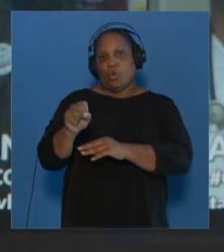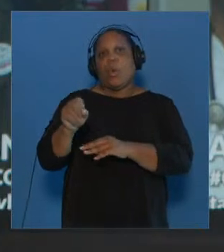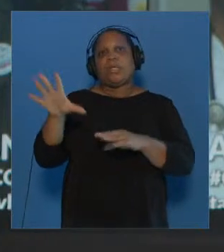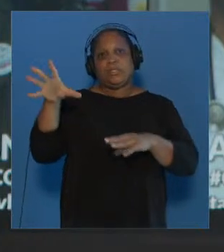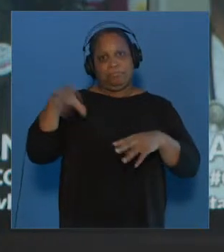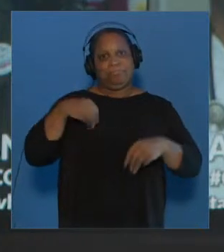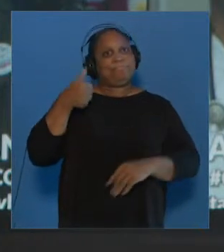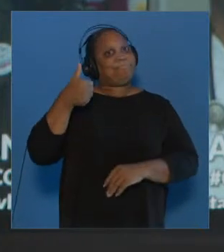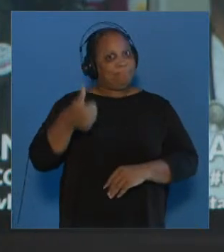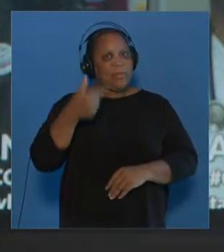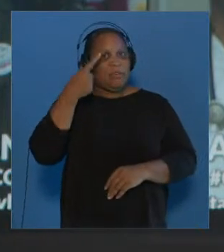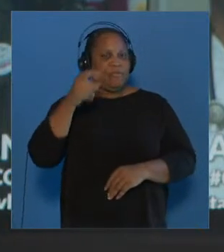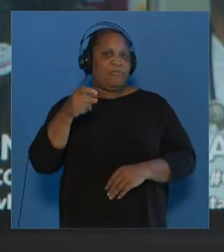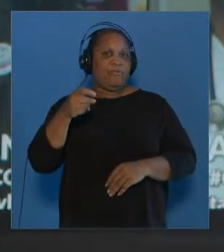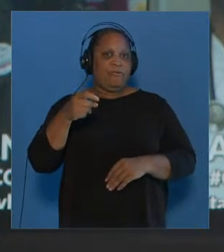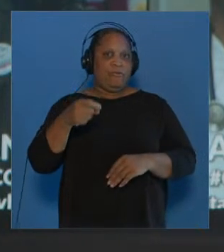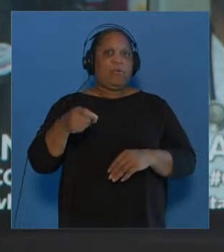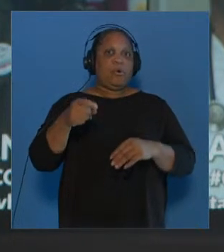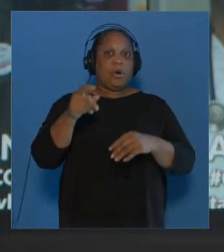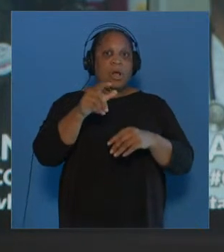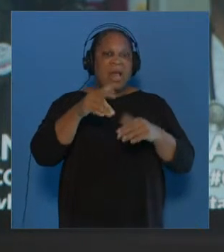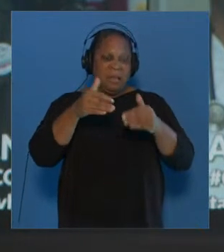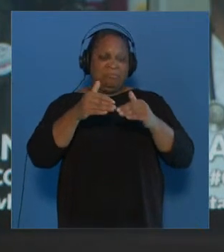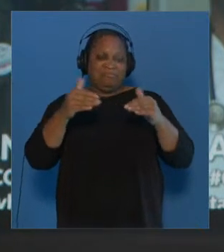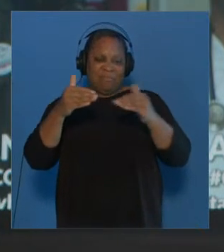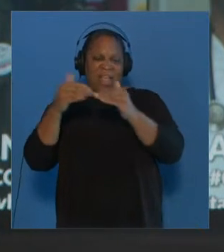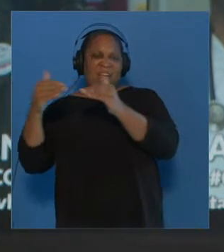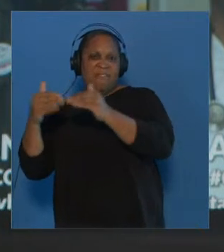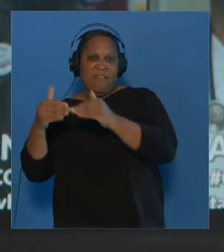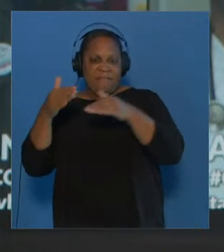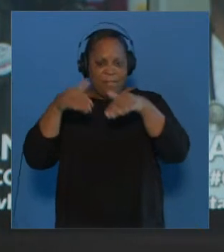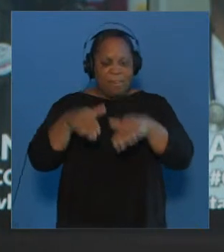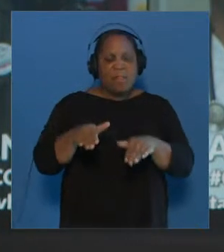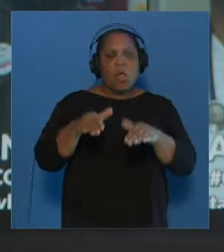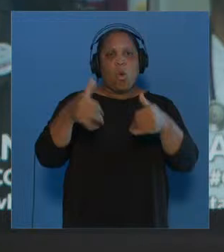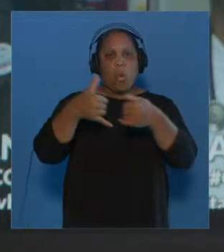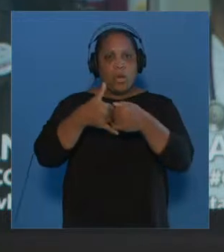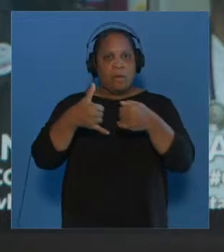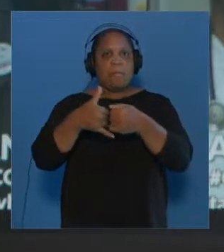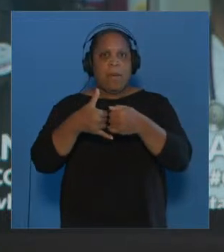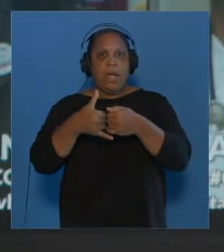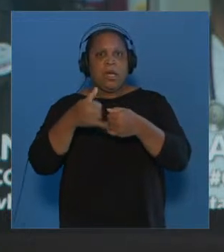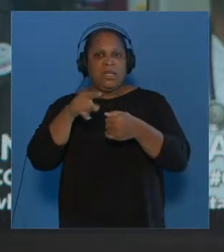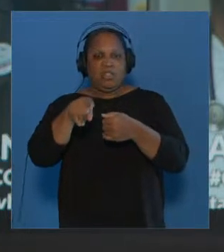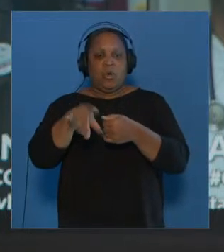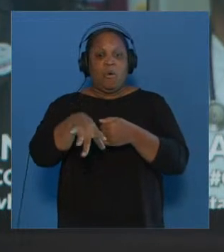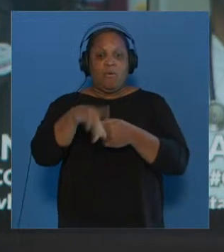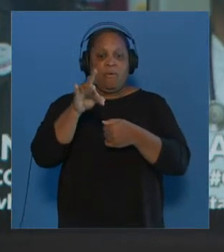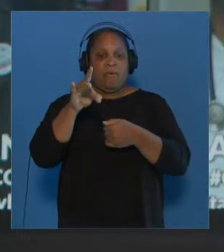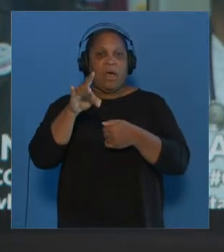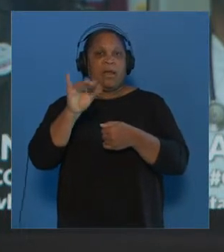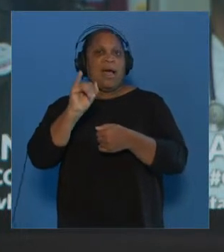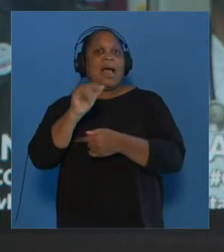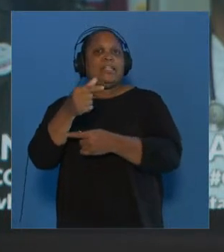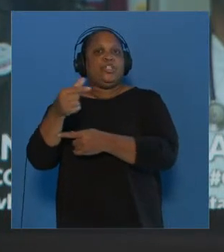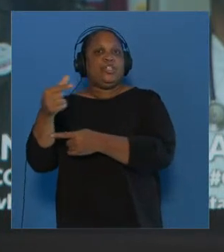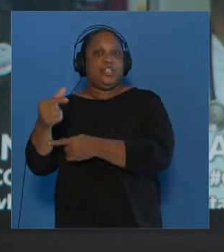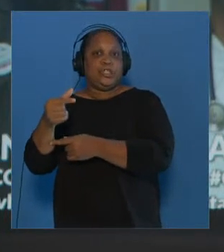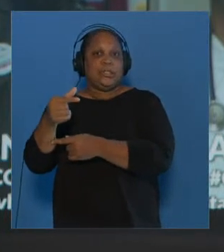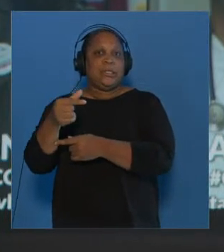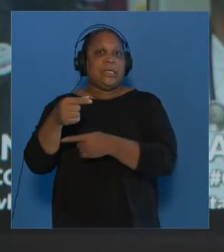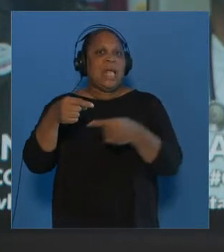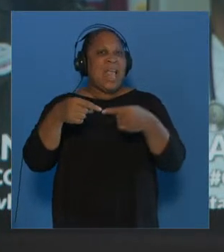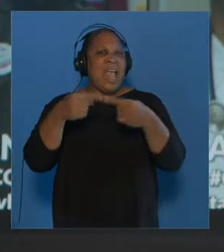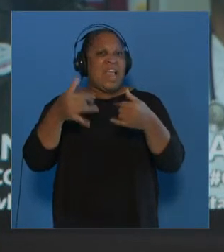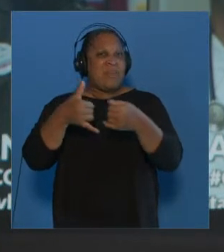as one of the few lateral flow antibody tests that were available. As was stated, in their detection for IgG antibodies